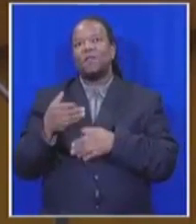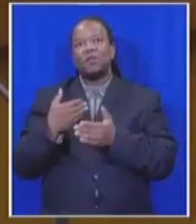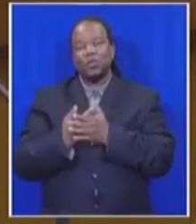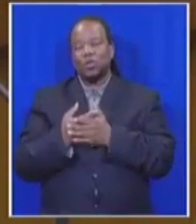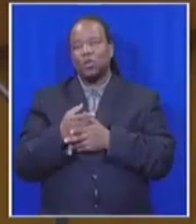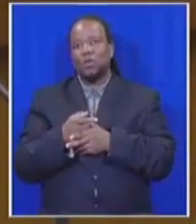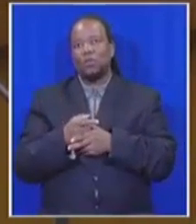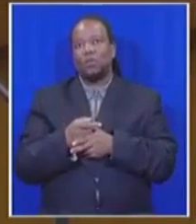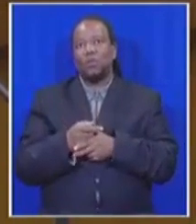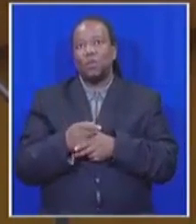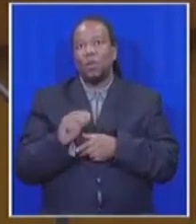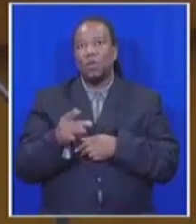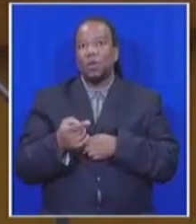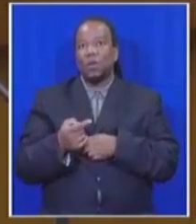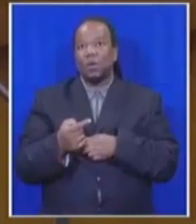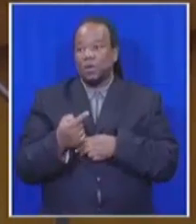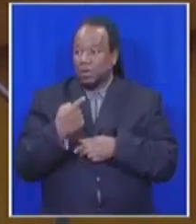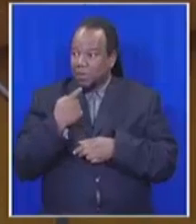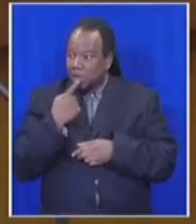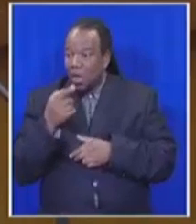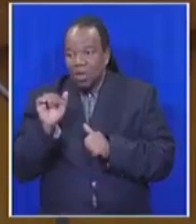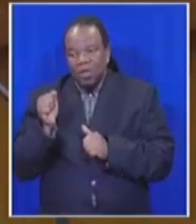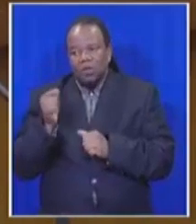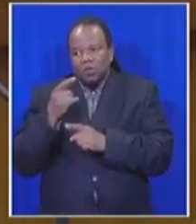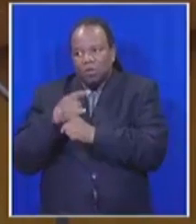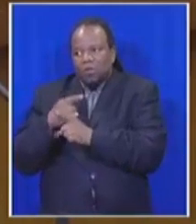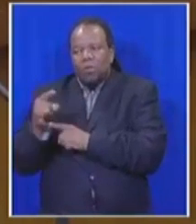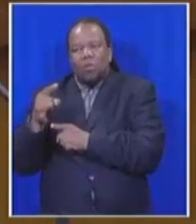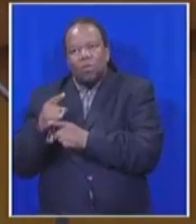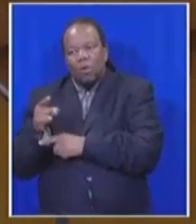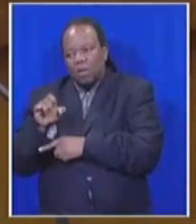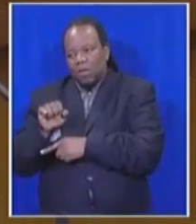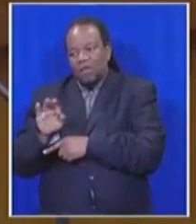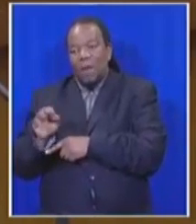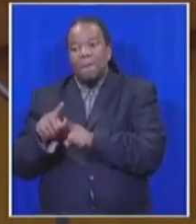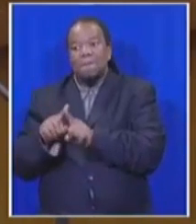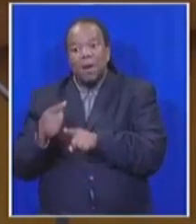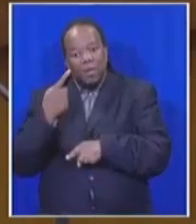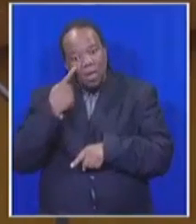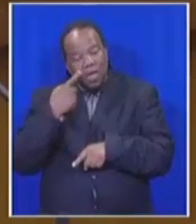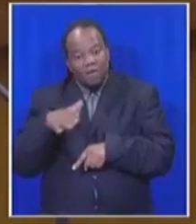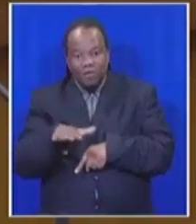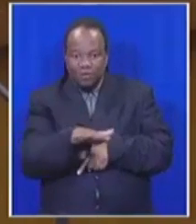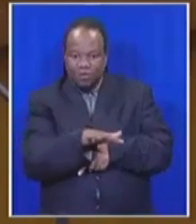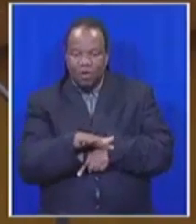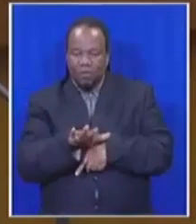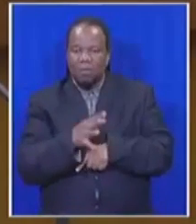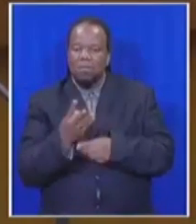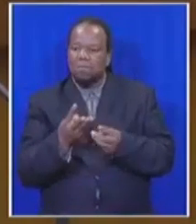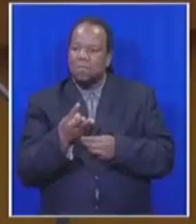their ostensible electoral gains, the evidence on the ground testifies that our people have rejected